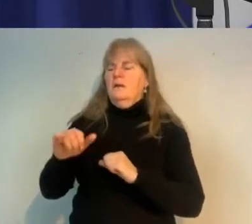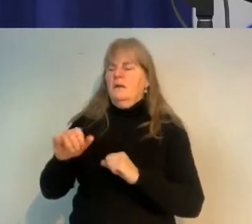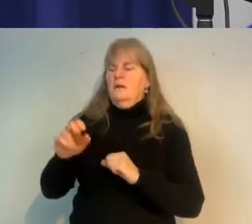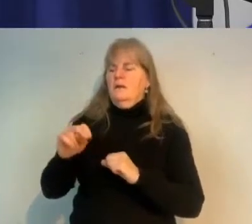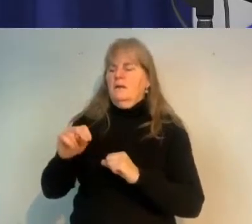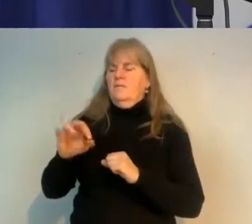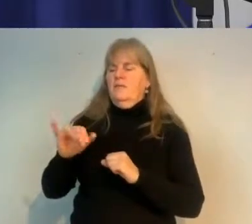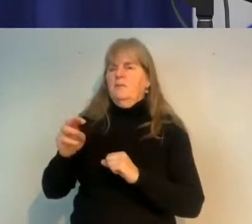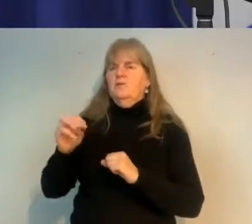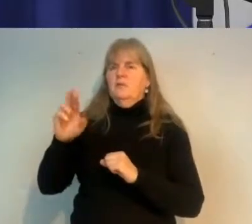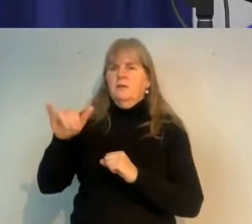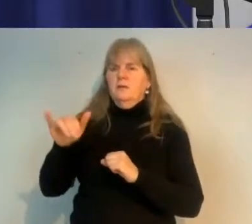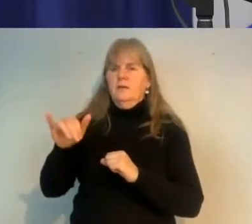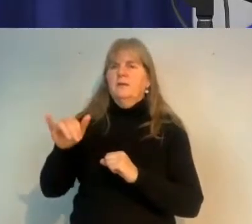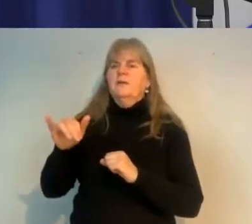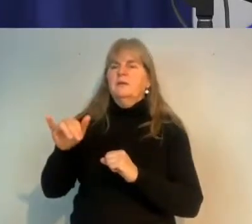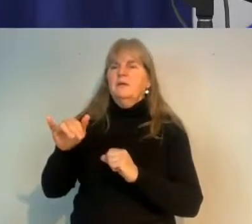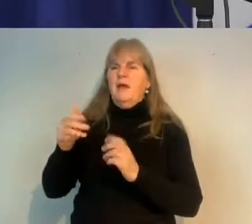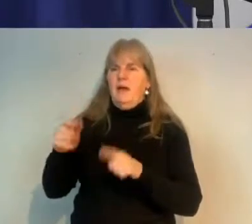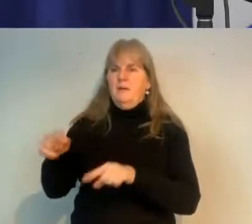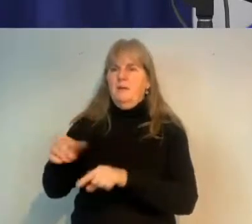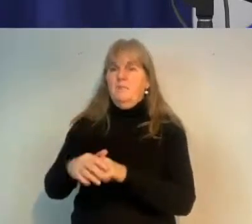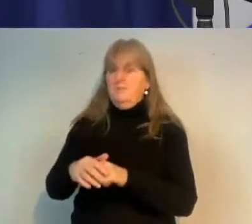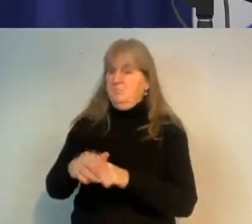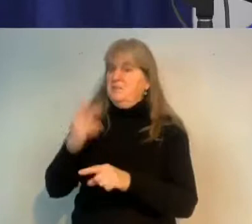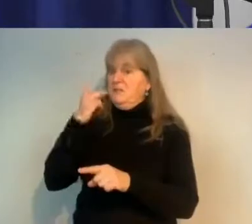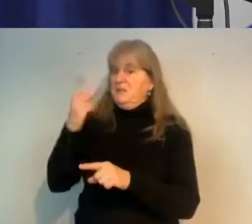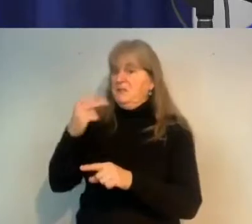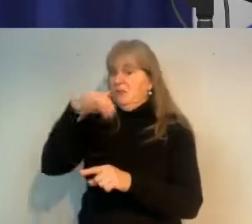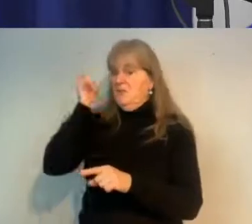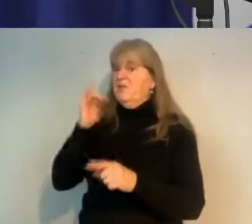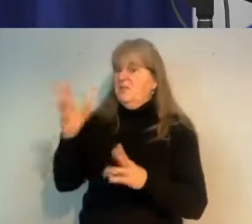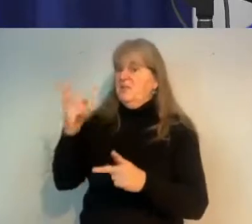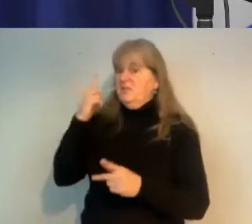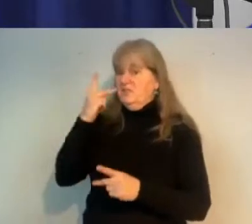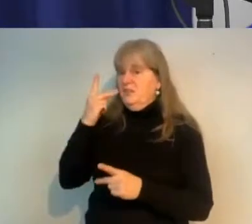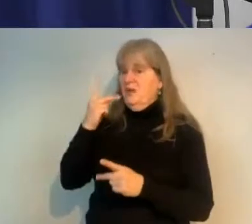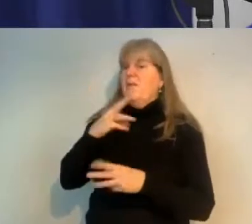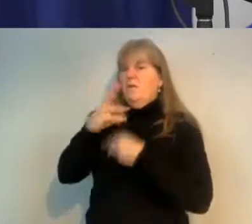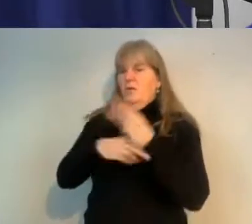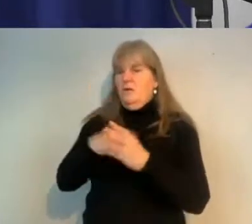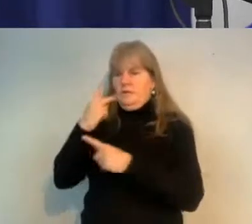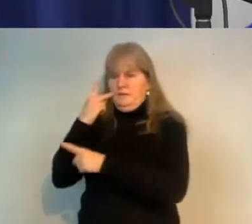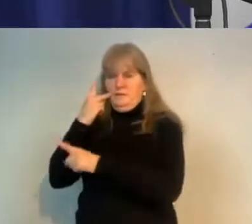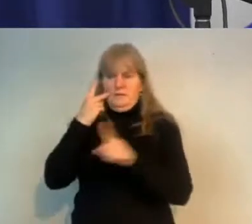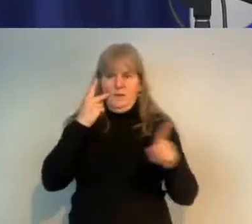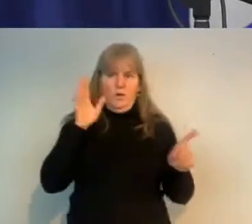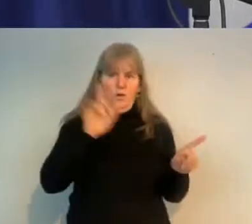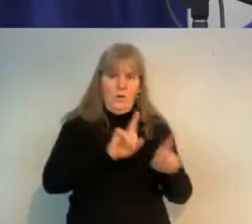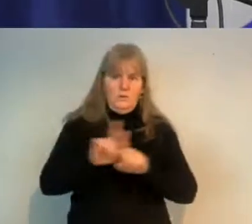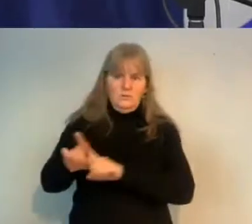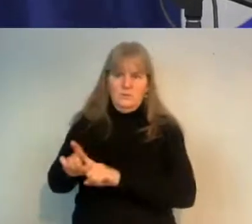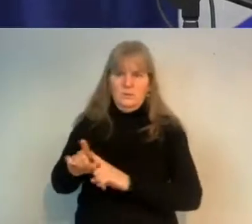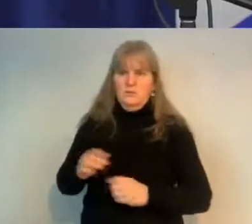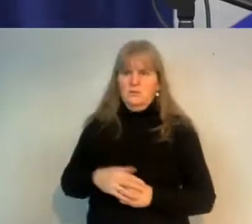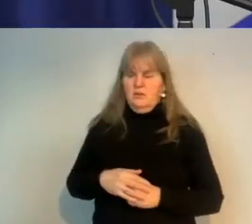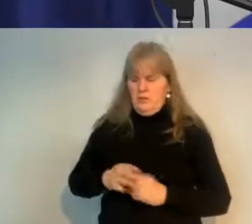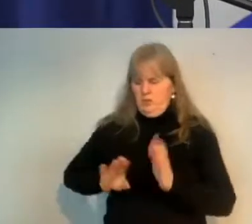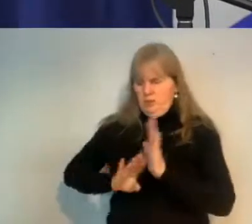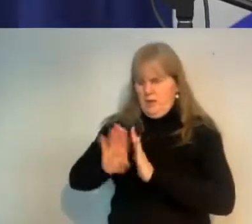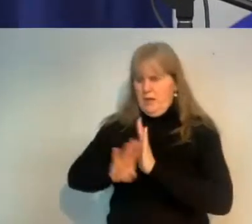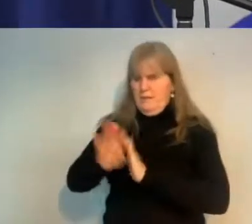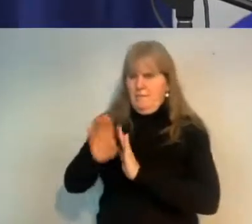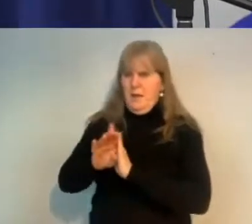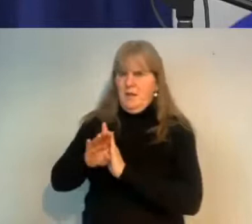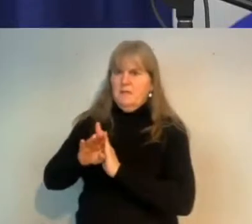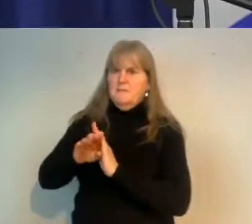is something that's occurring in Yukon and around the world. We're working to develop the systems to gather that data